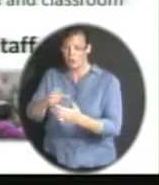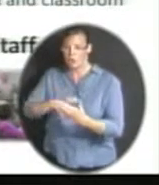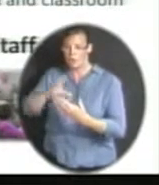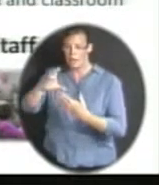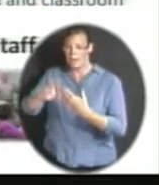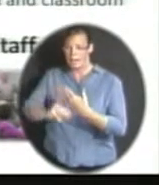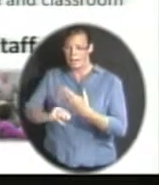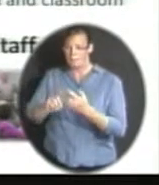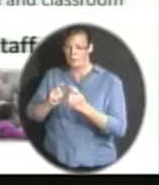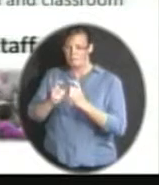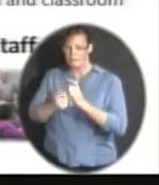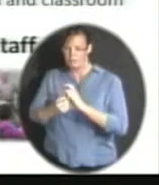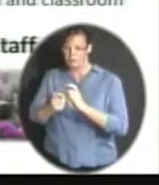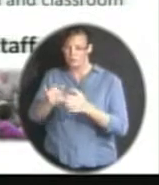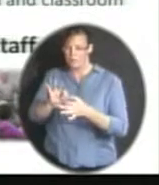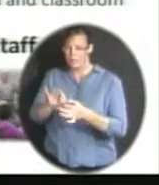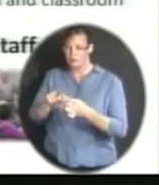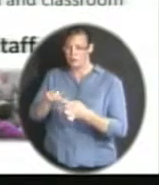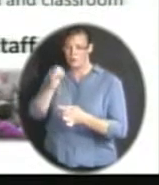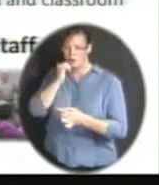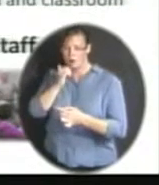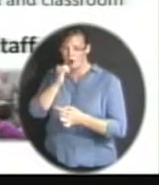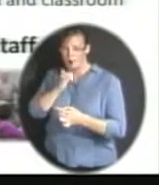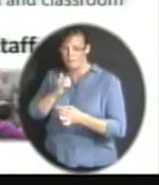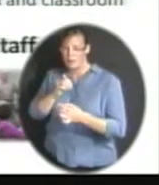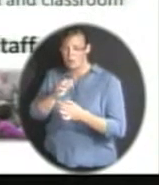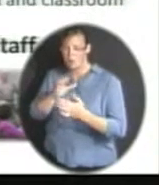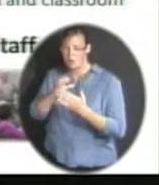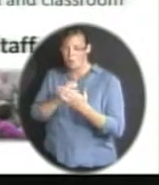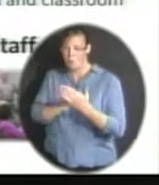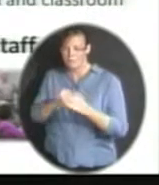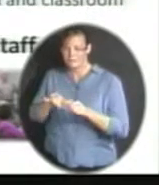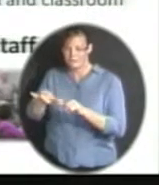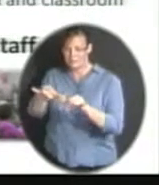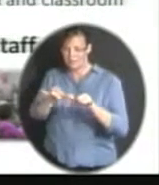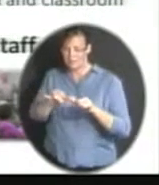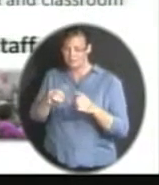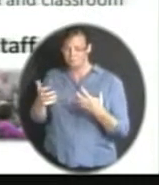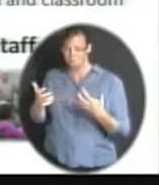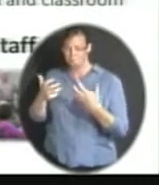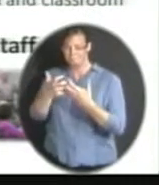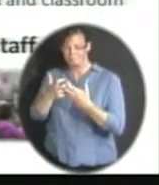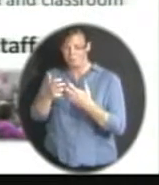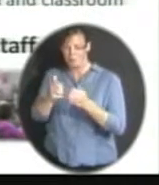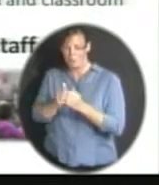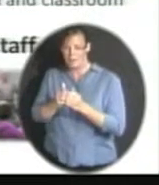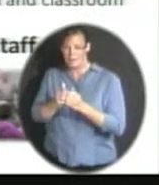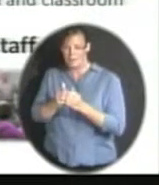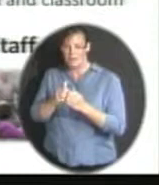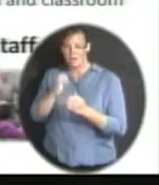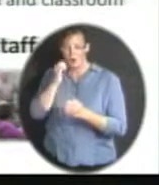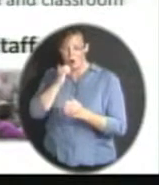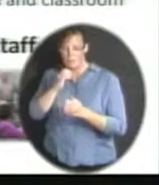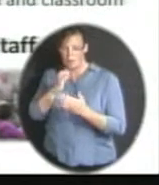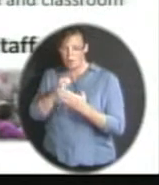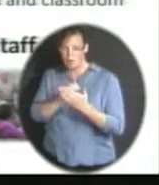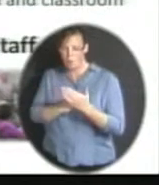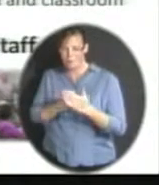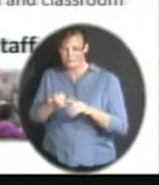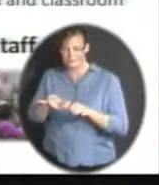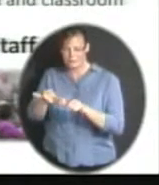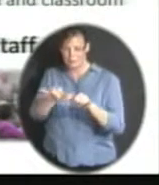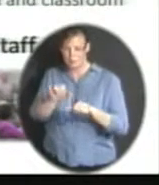curriculum revision related to Common Core standards, alignment of courses with Common Core standards. The work of those